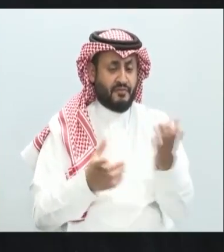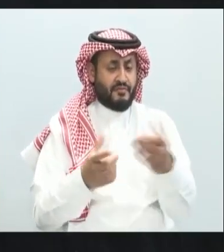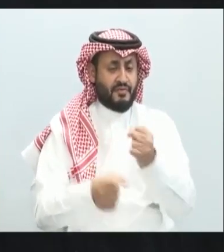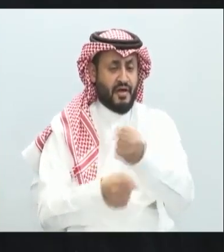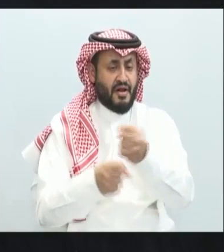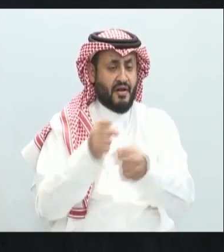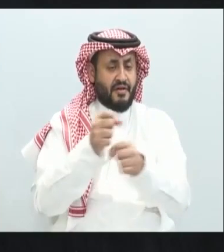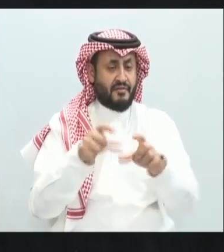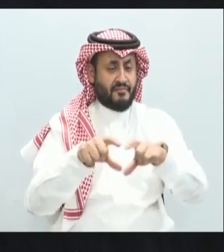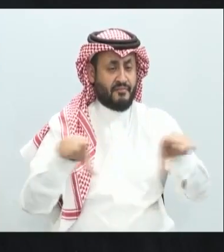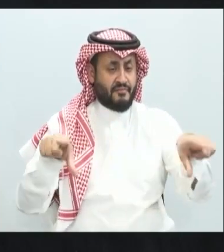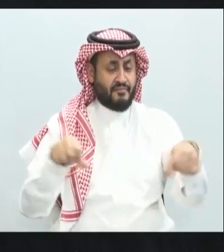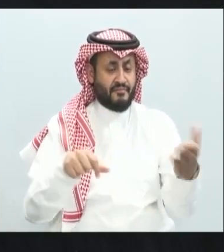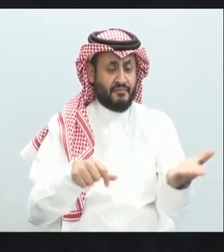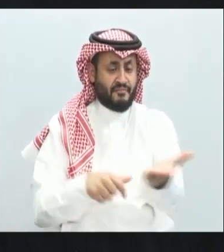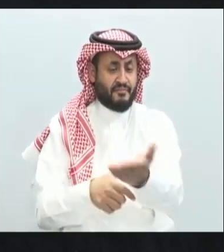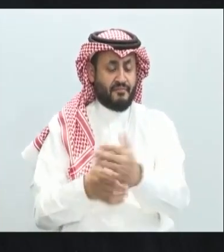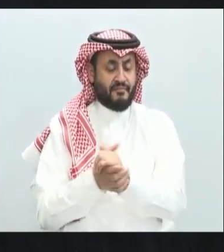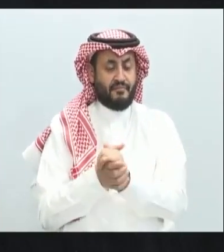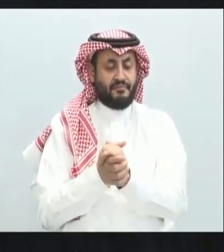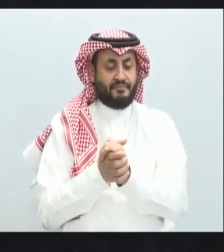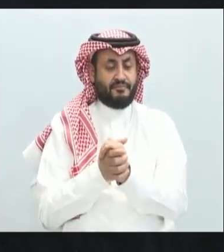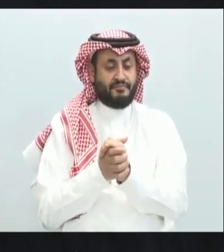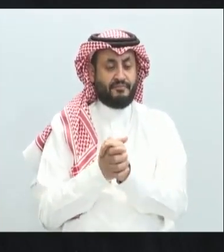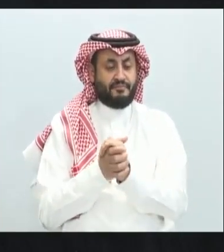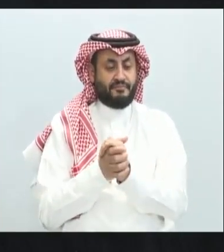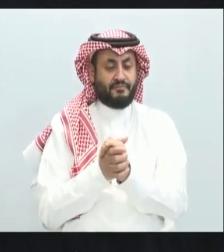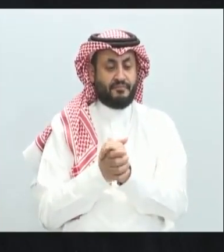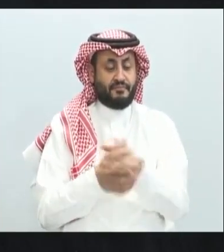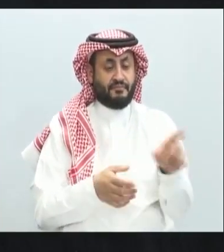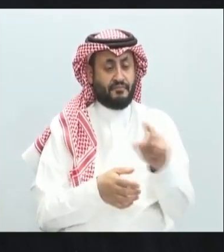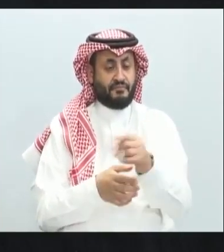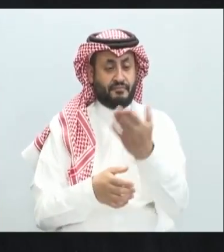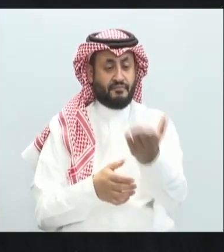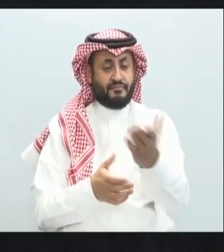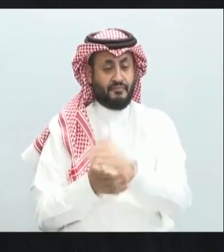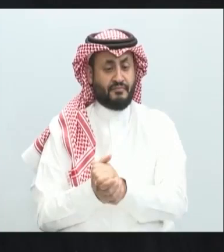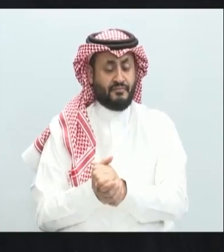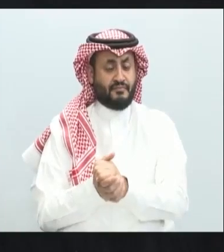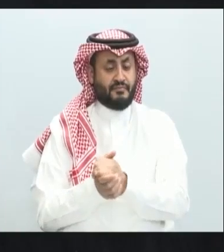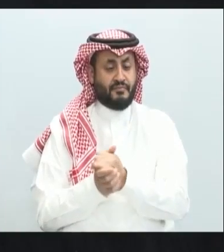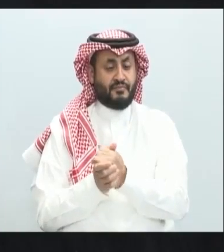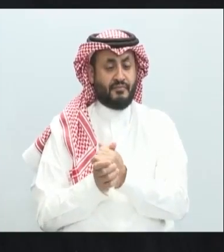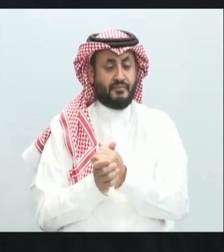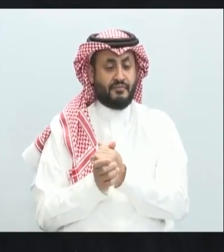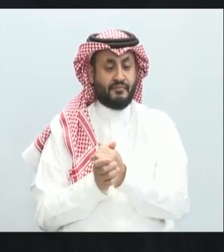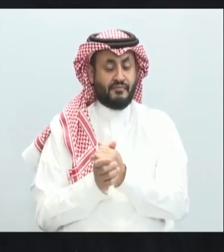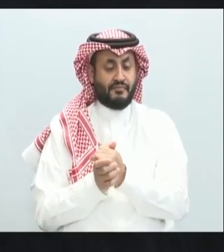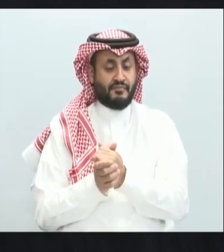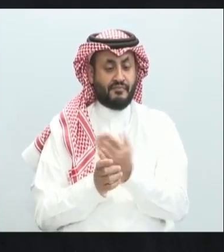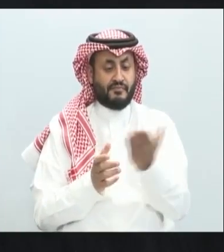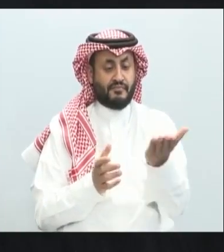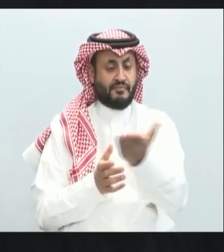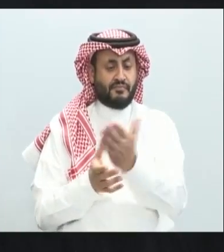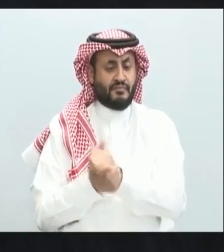formed a sentence, as you can see here. Also, we did it with the other example, as you can